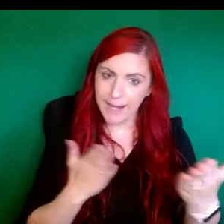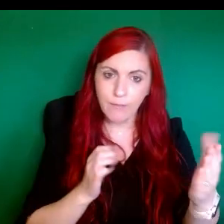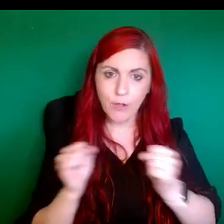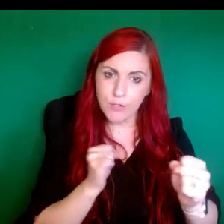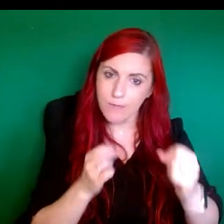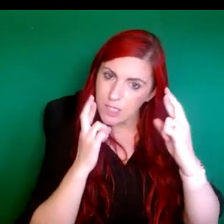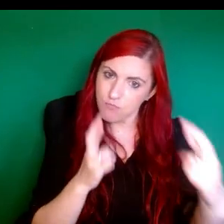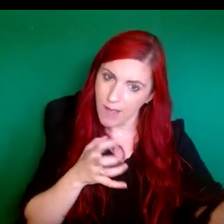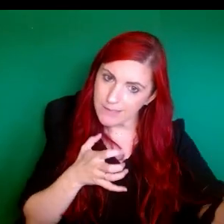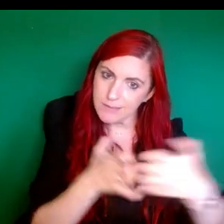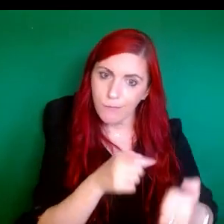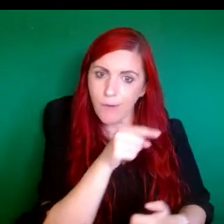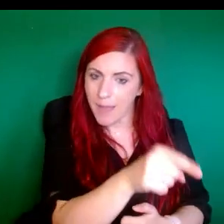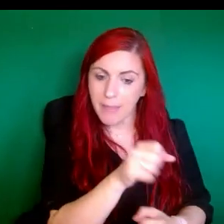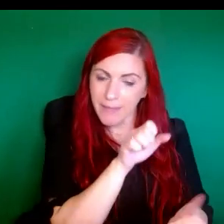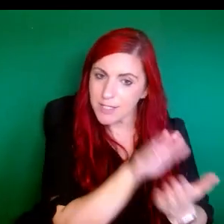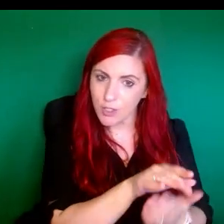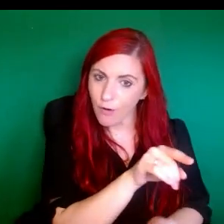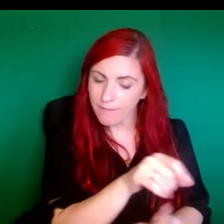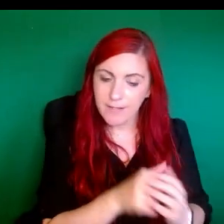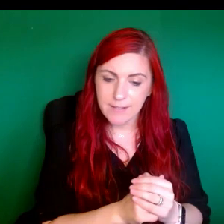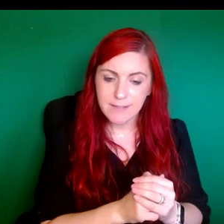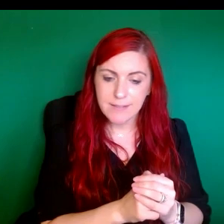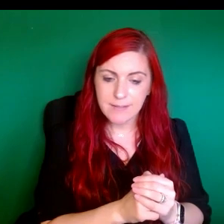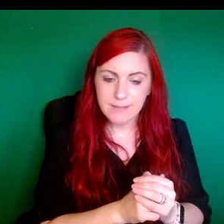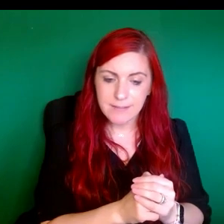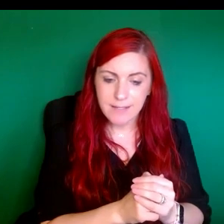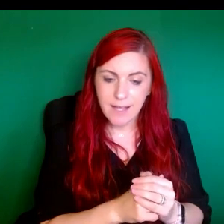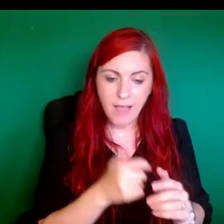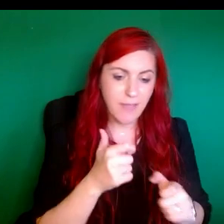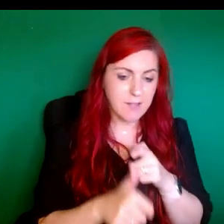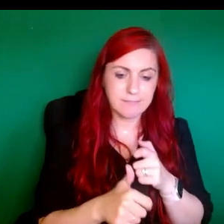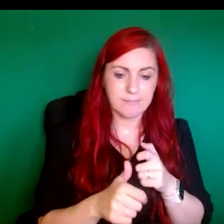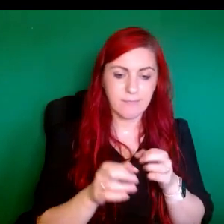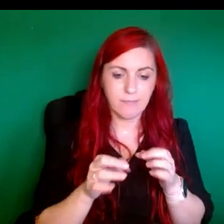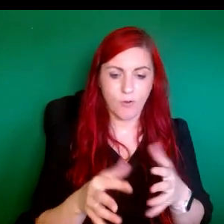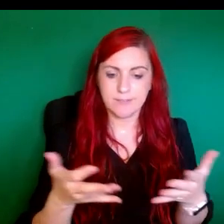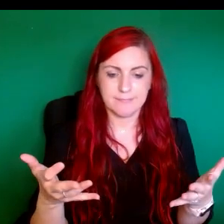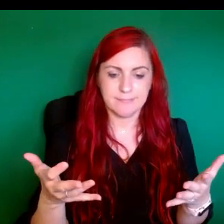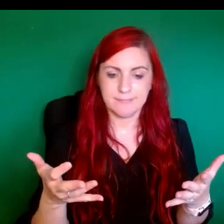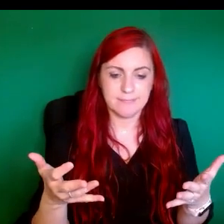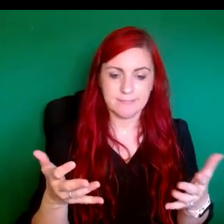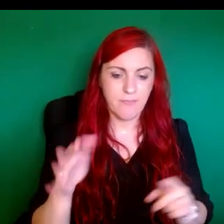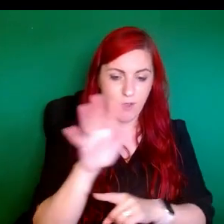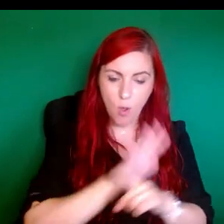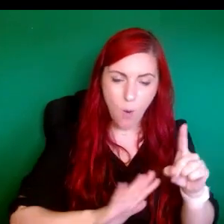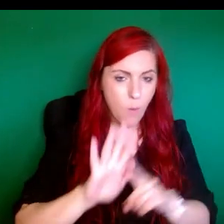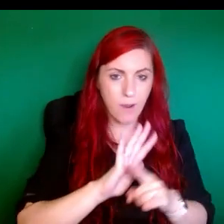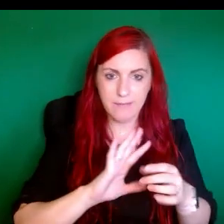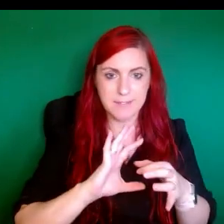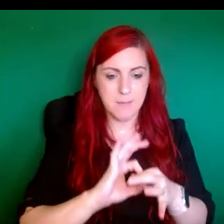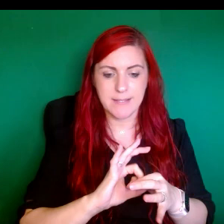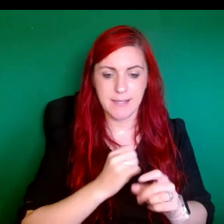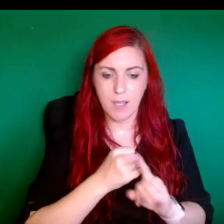in mind, then the staff team across the whole of the domestic abuse service, they constantly give me hope, because every